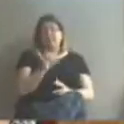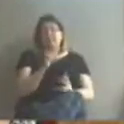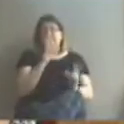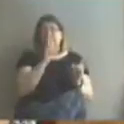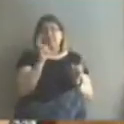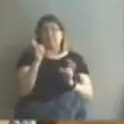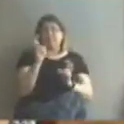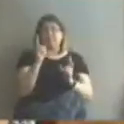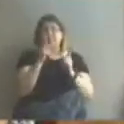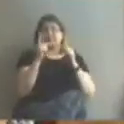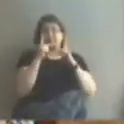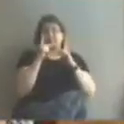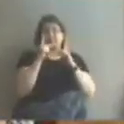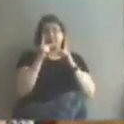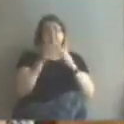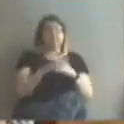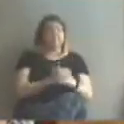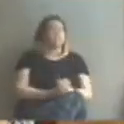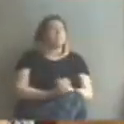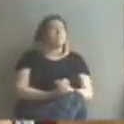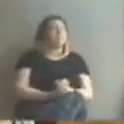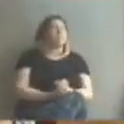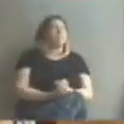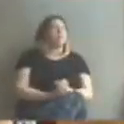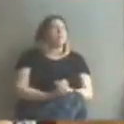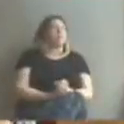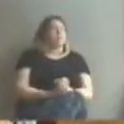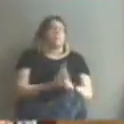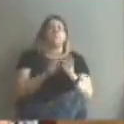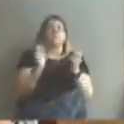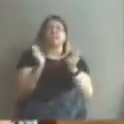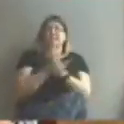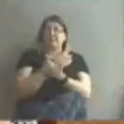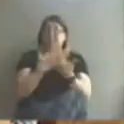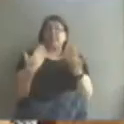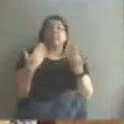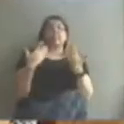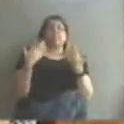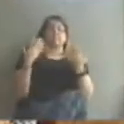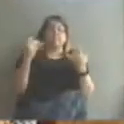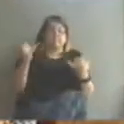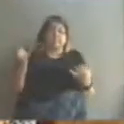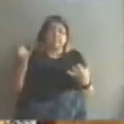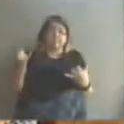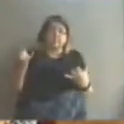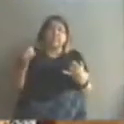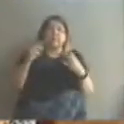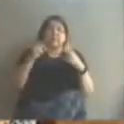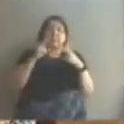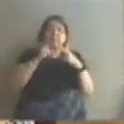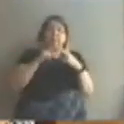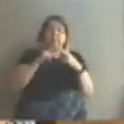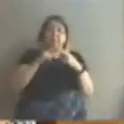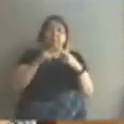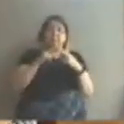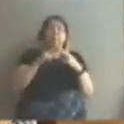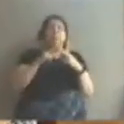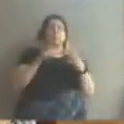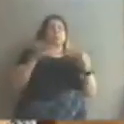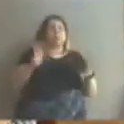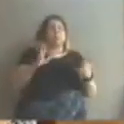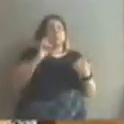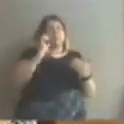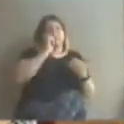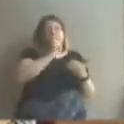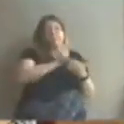as a recommendation at this point. So everything that we have now, it is either has been